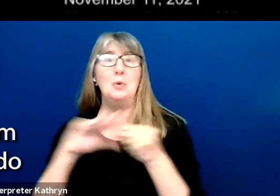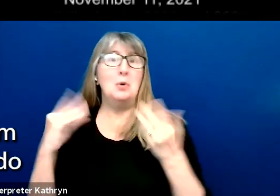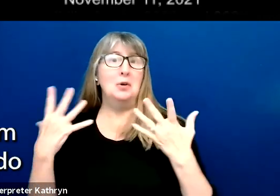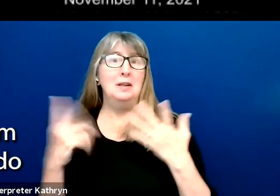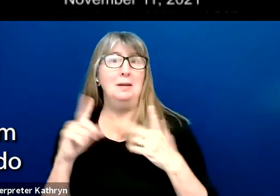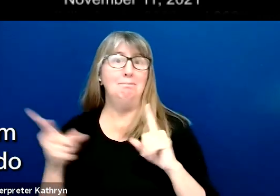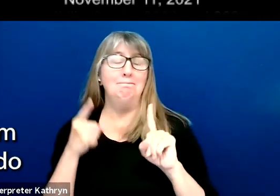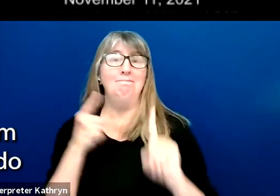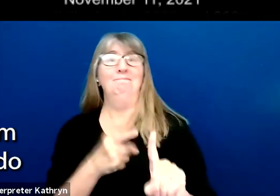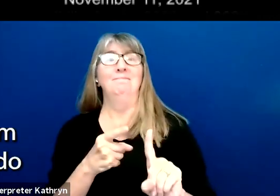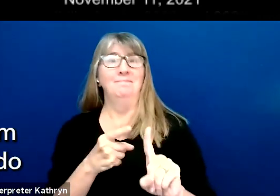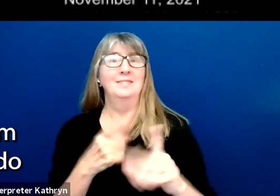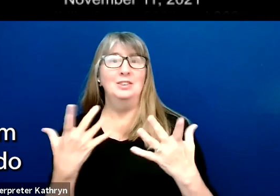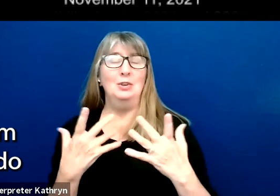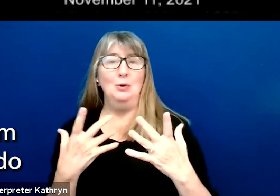from